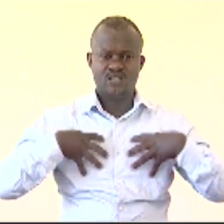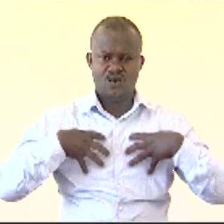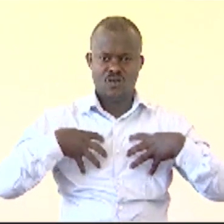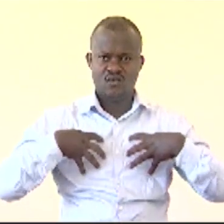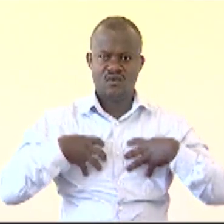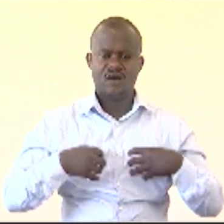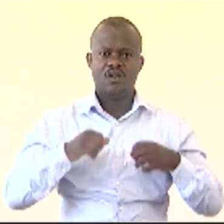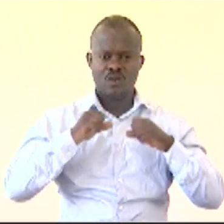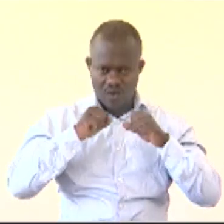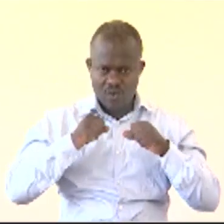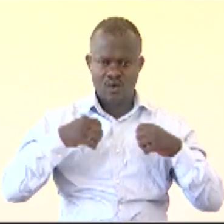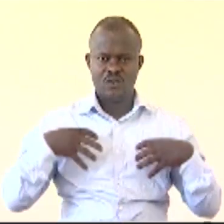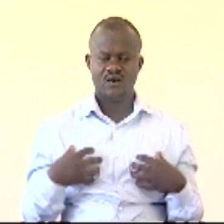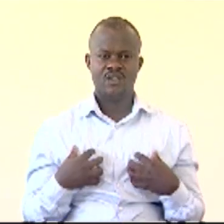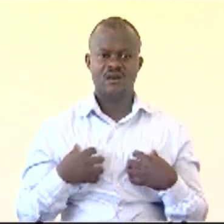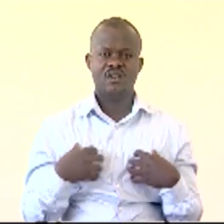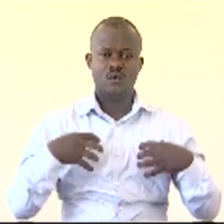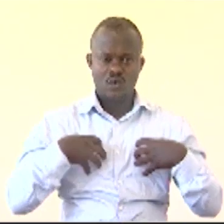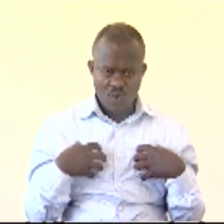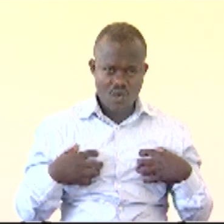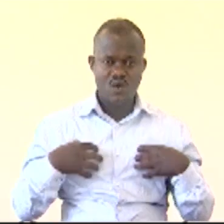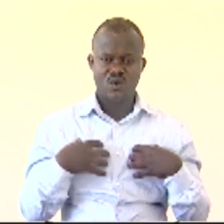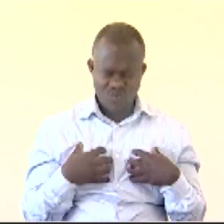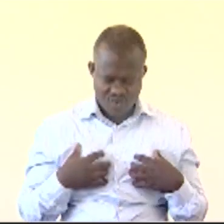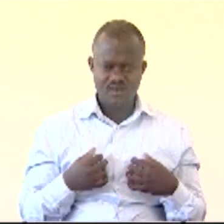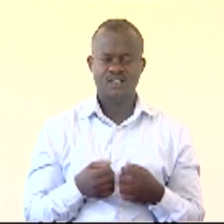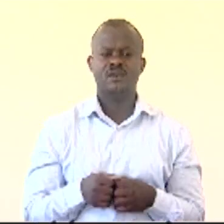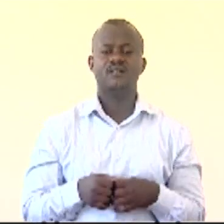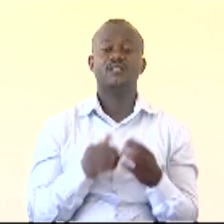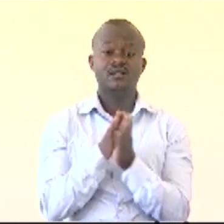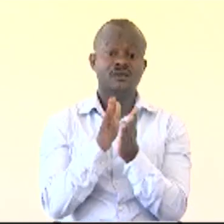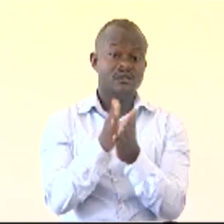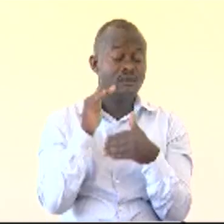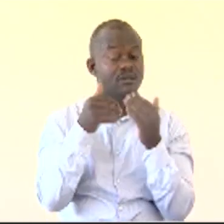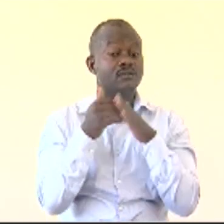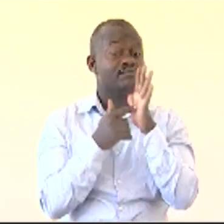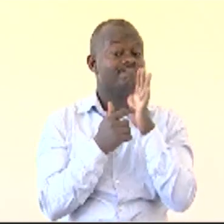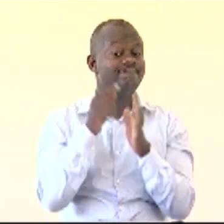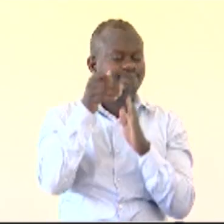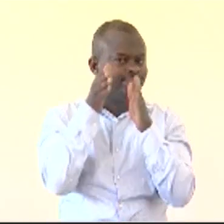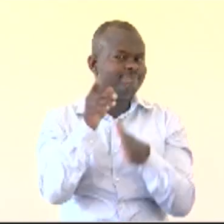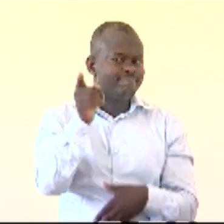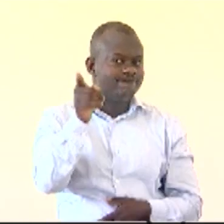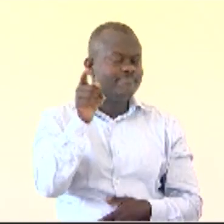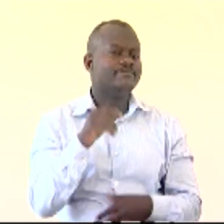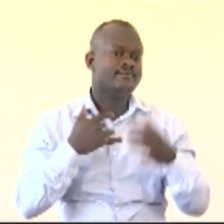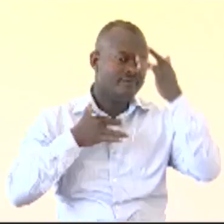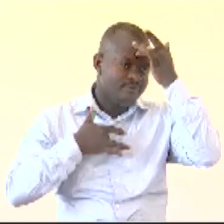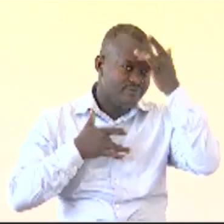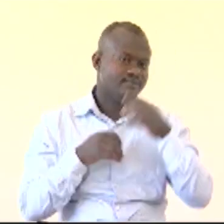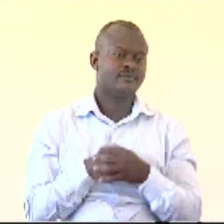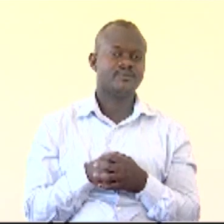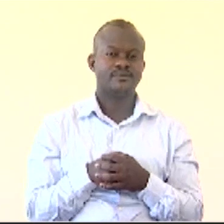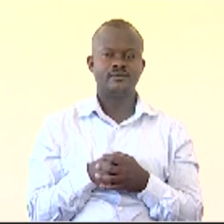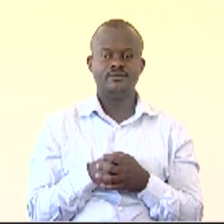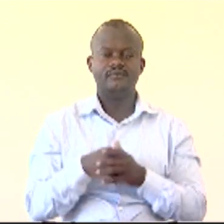When you have some signs of having a chest pain, automatically you must be starting suspecting yourself you are